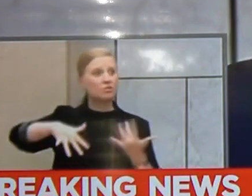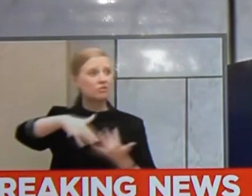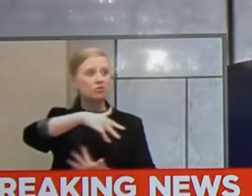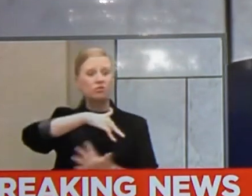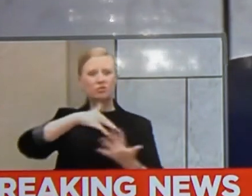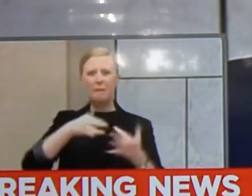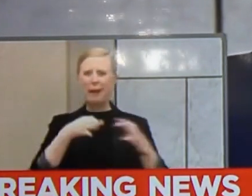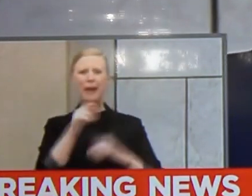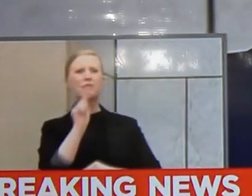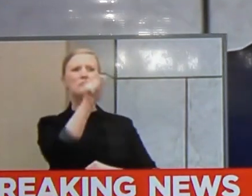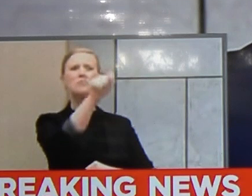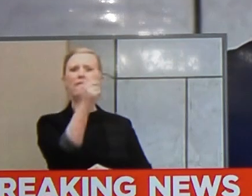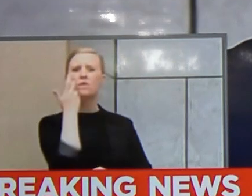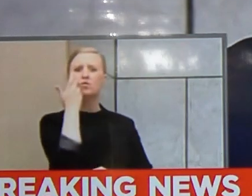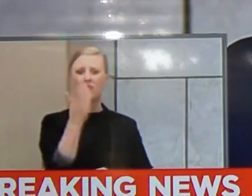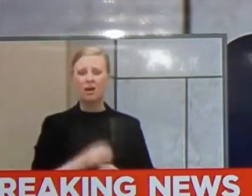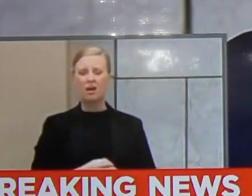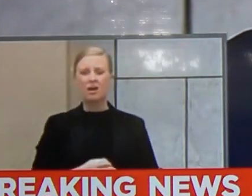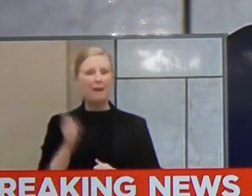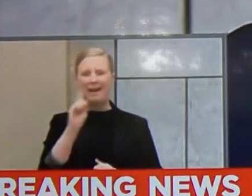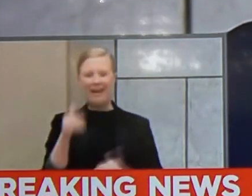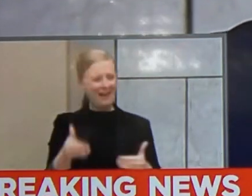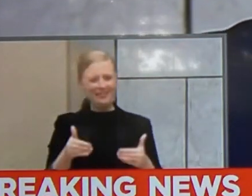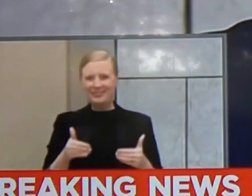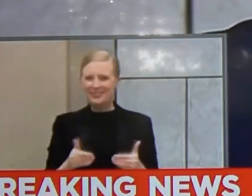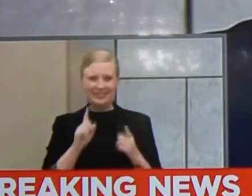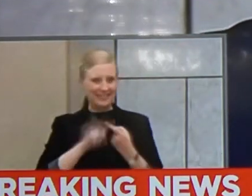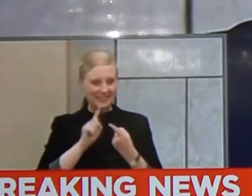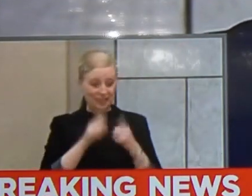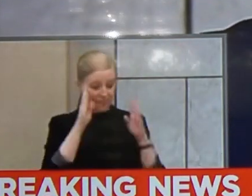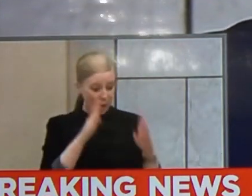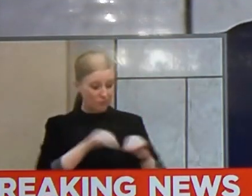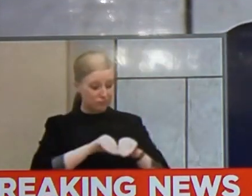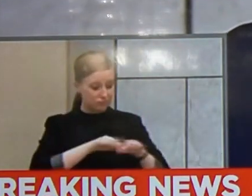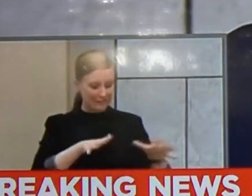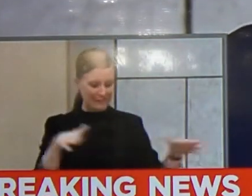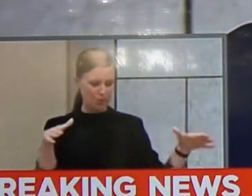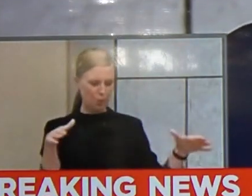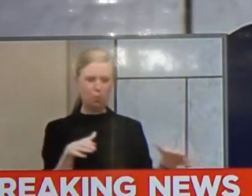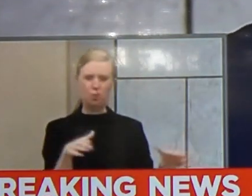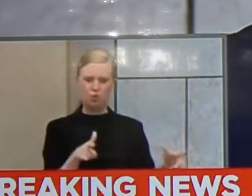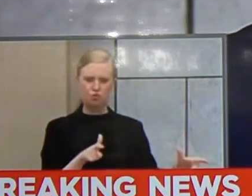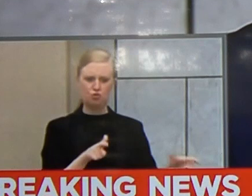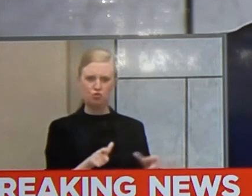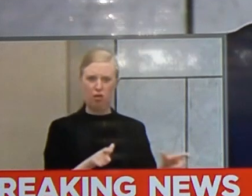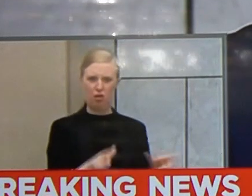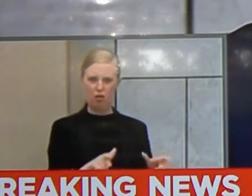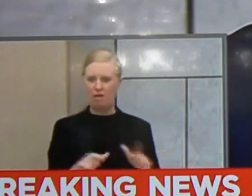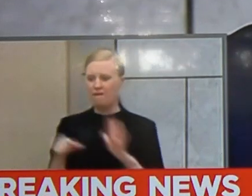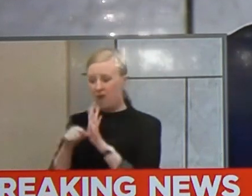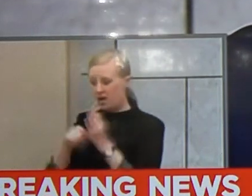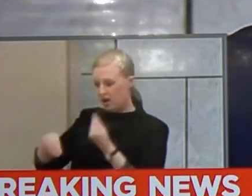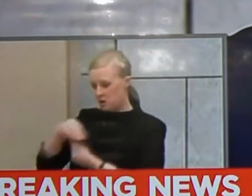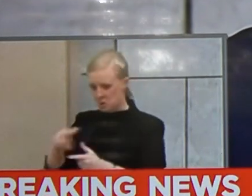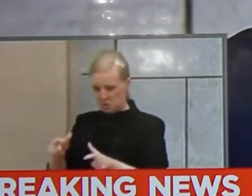focused on keeping that pressure down on this virus and ensuring that the measures, the restrictions, the supports that we have